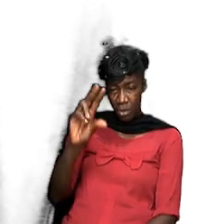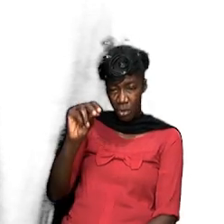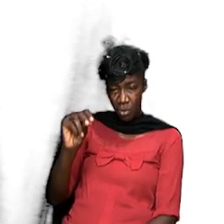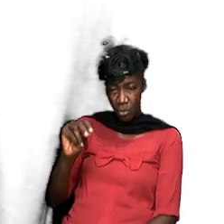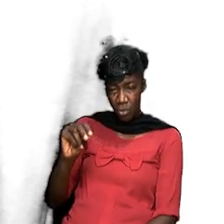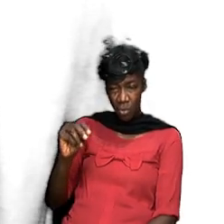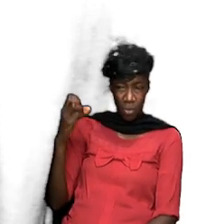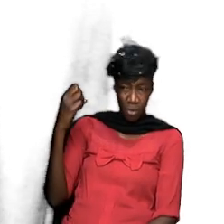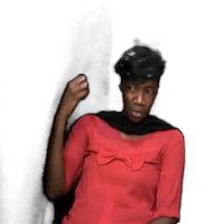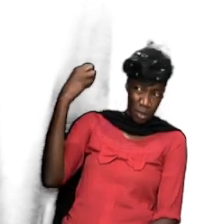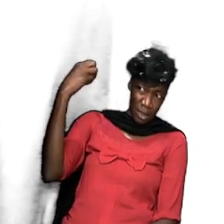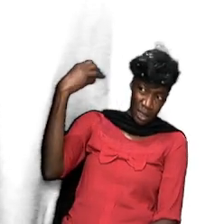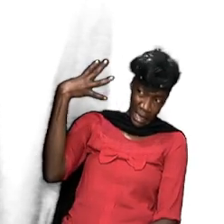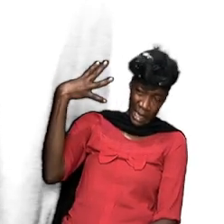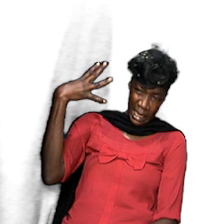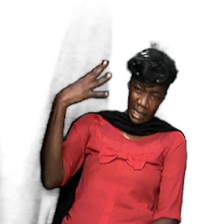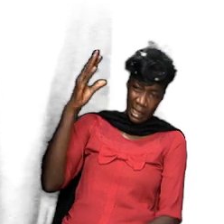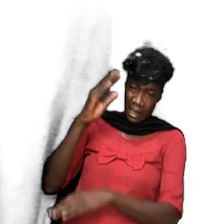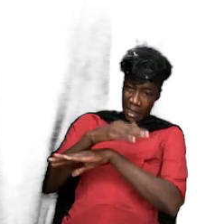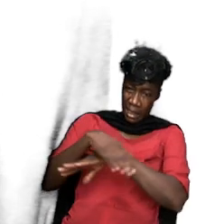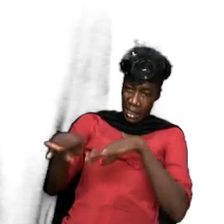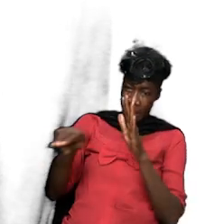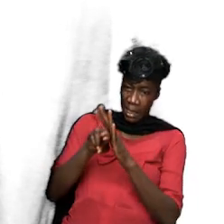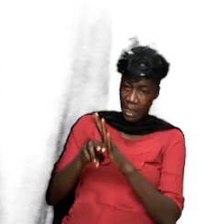Light and darkness have no fellowship.